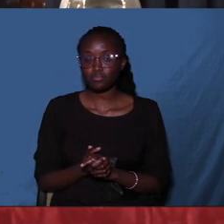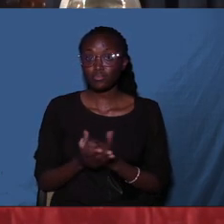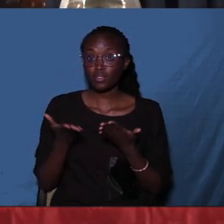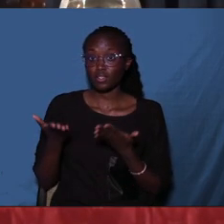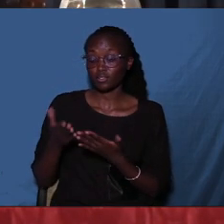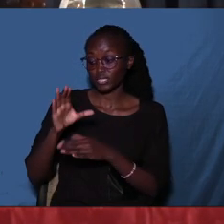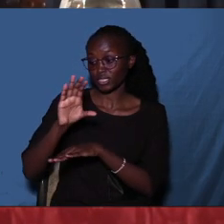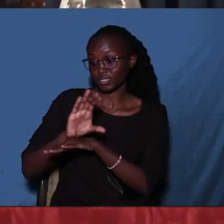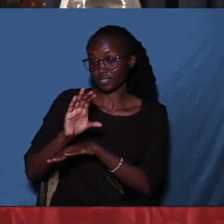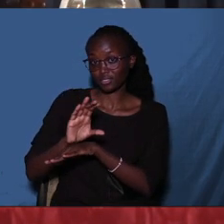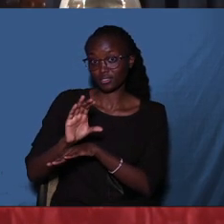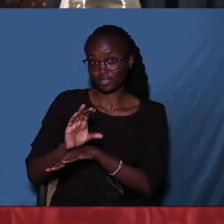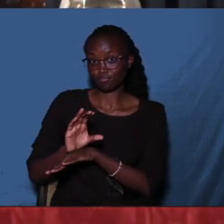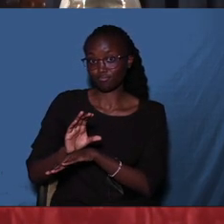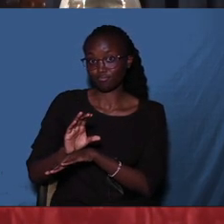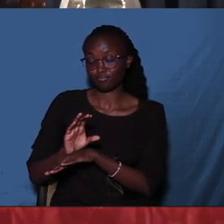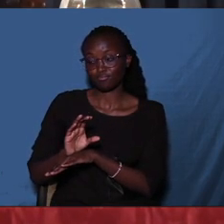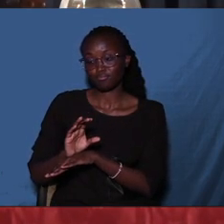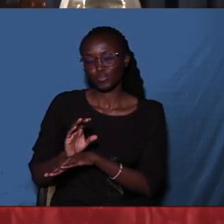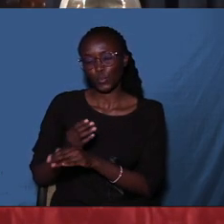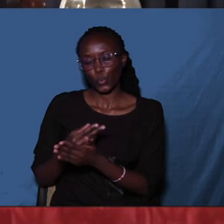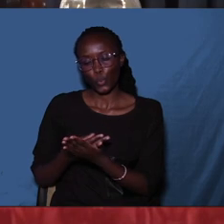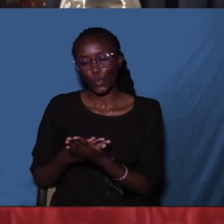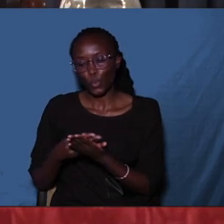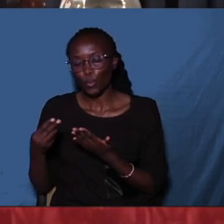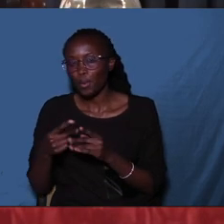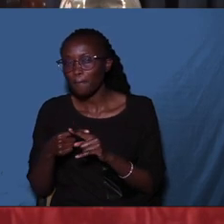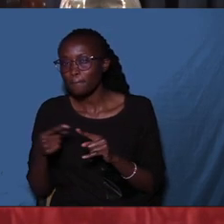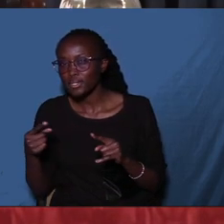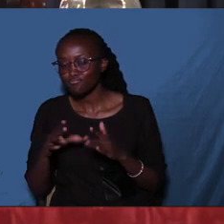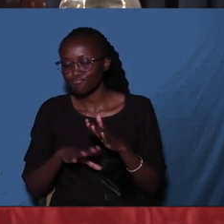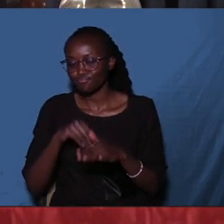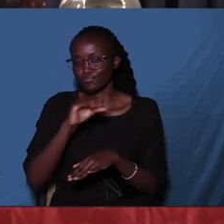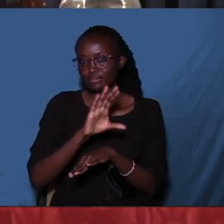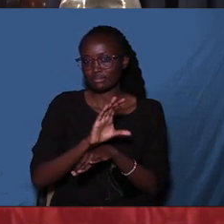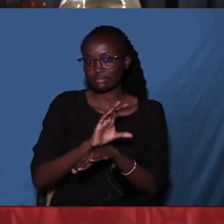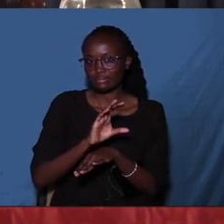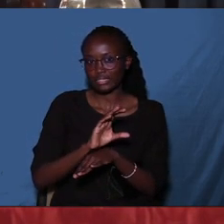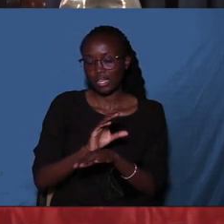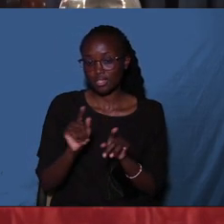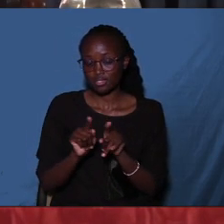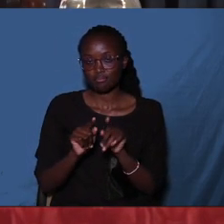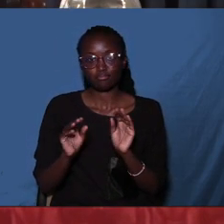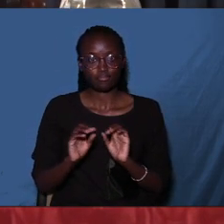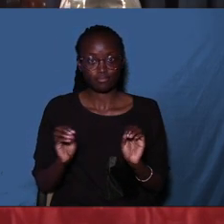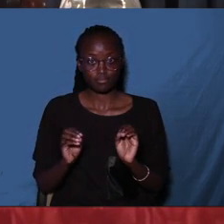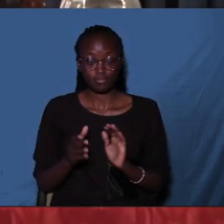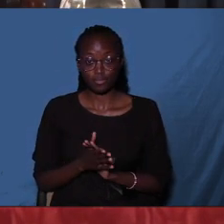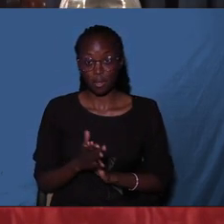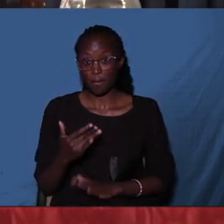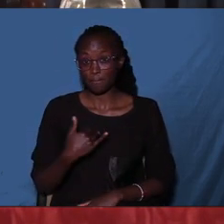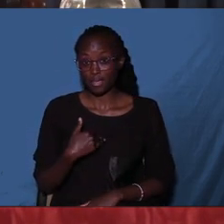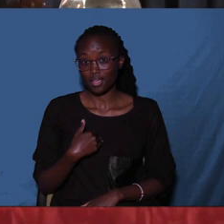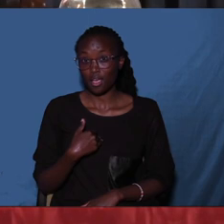original, outside, duplicate. It's both ways. For me, I like it when it's you